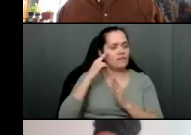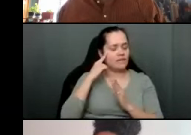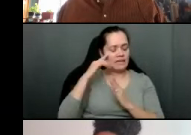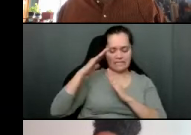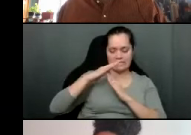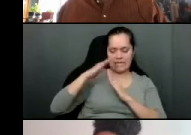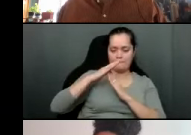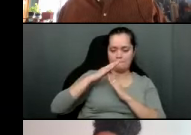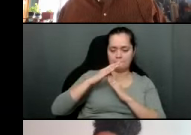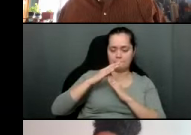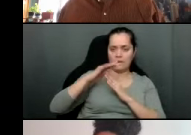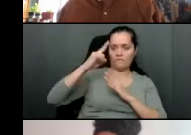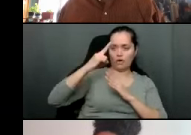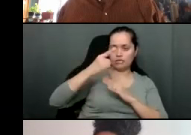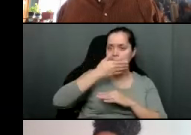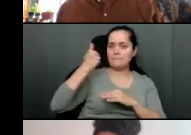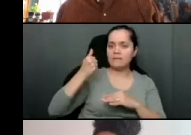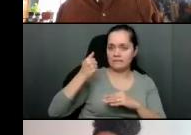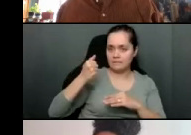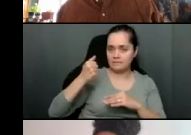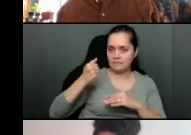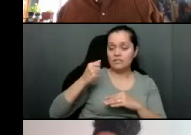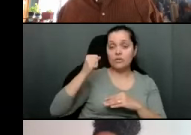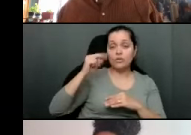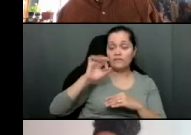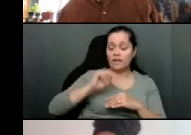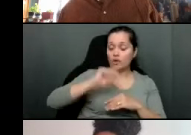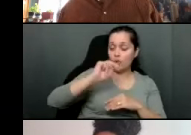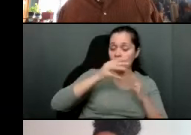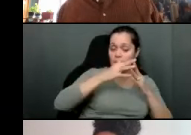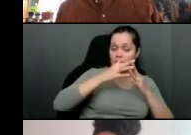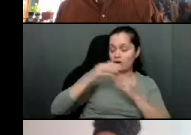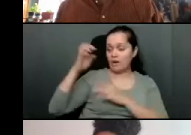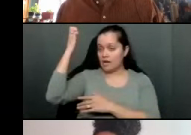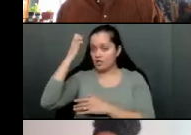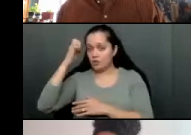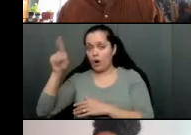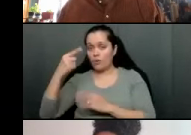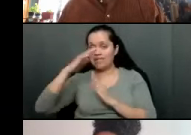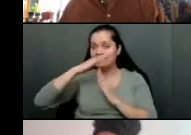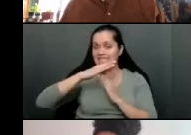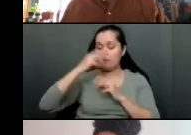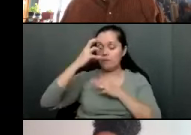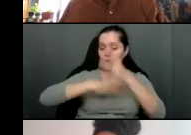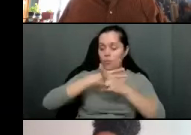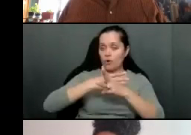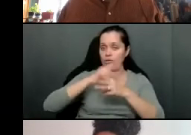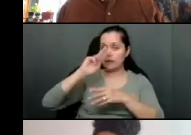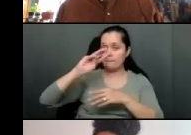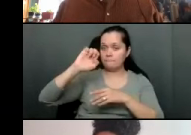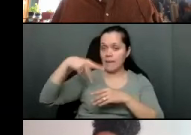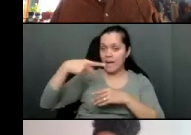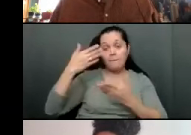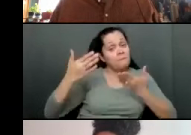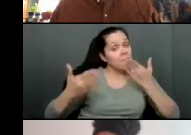top is better. So if North America and Europe are always on the top of world maps,